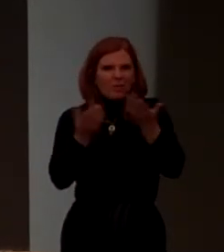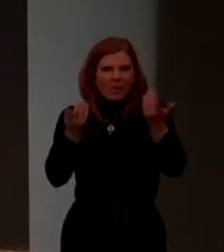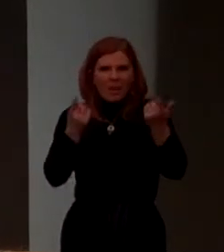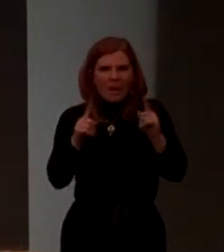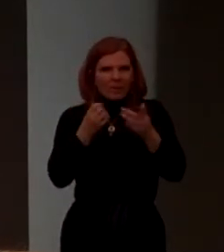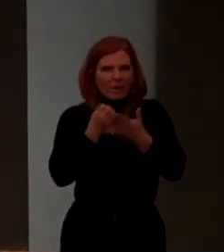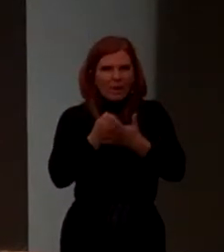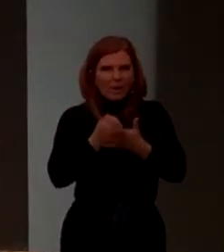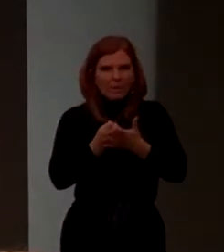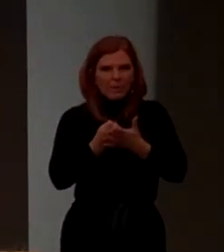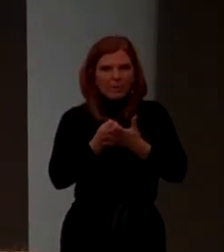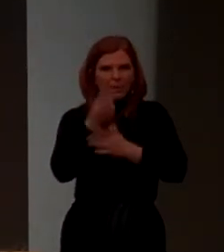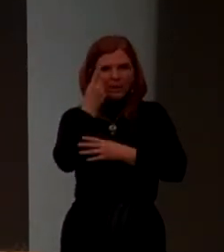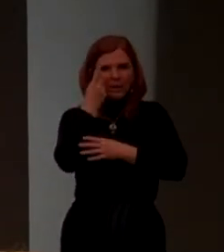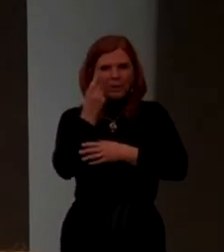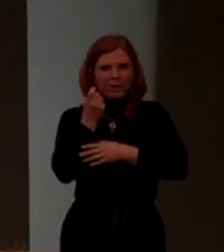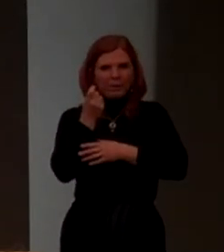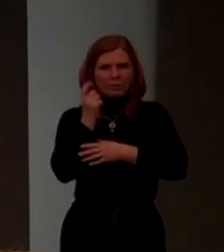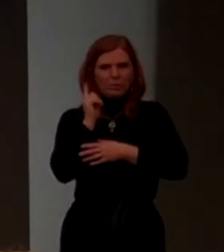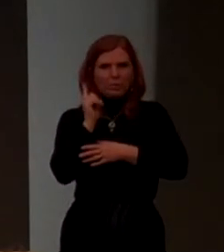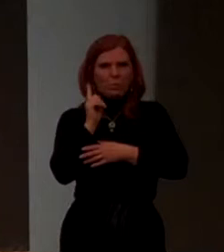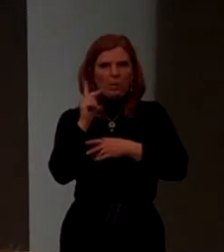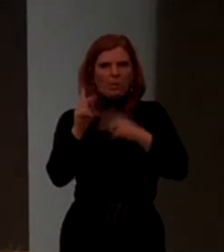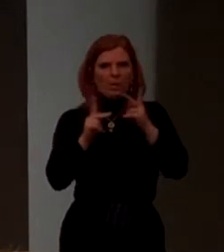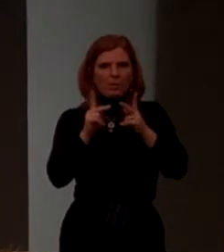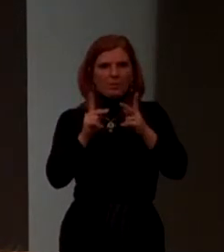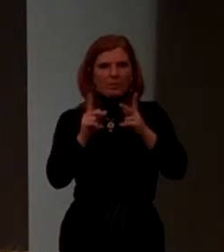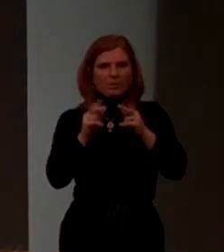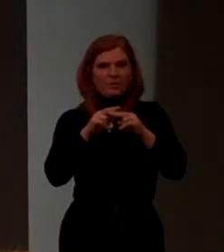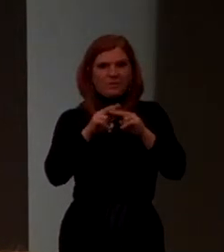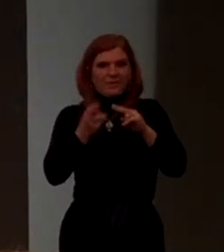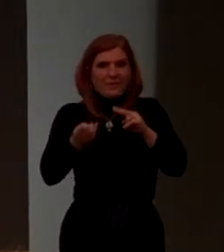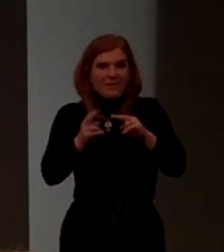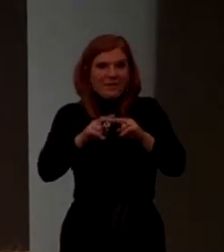economy. Because where population declines,